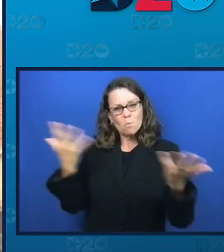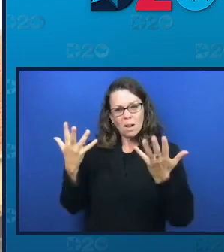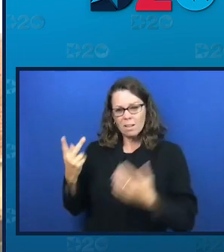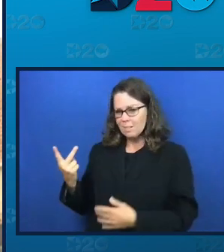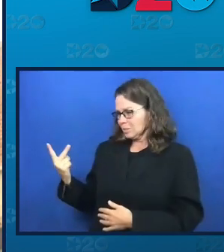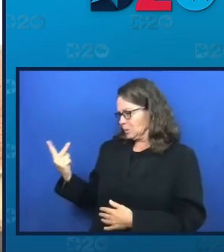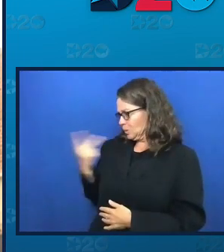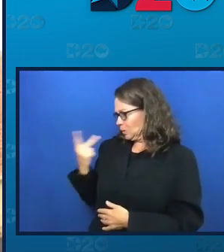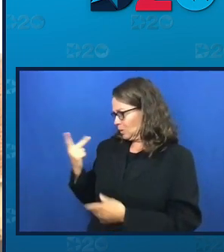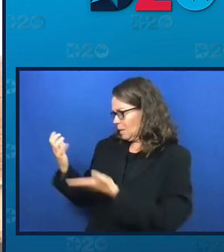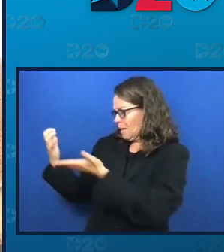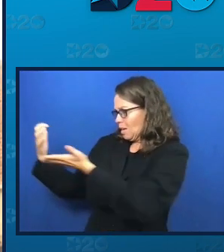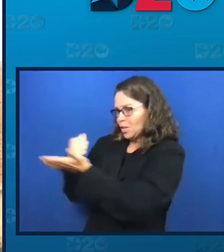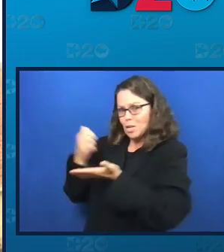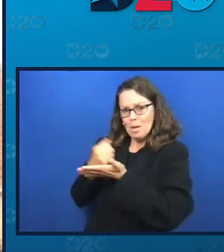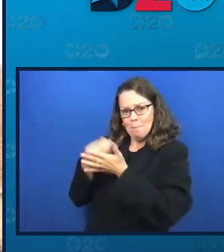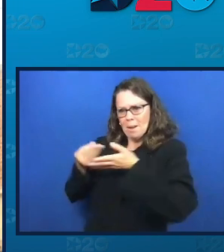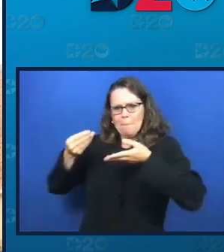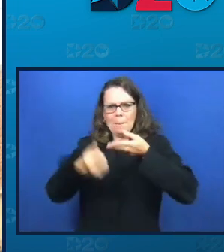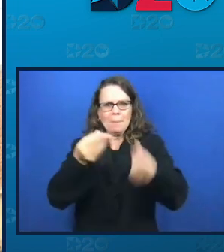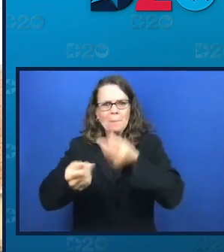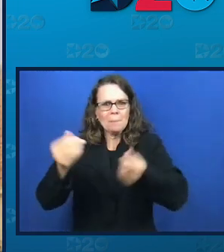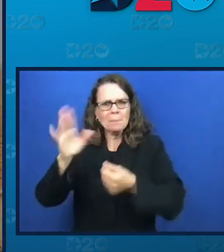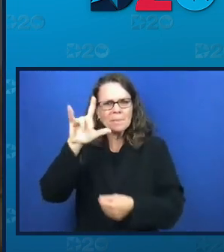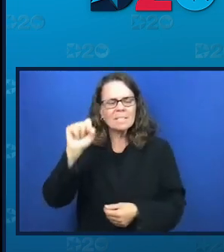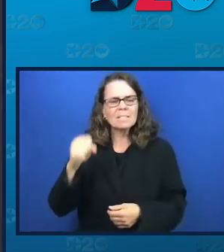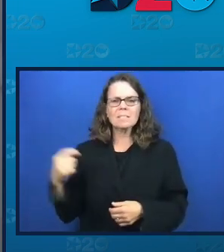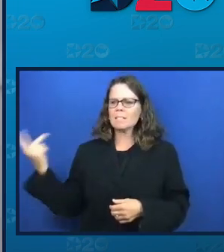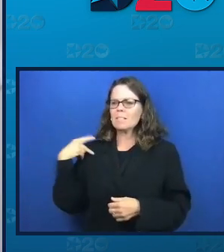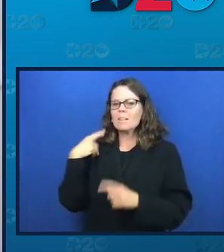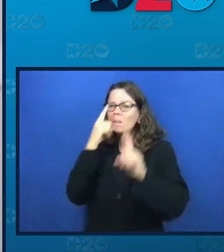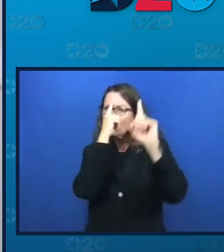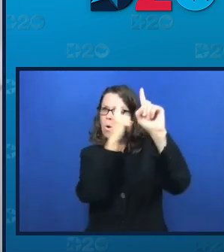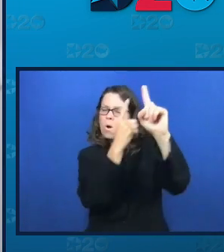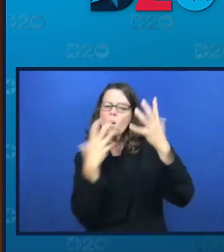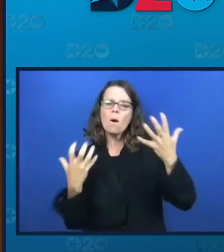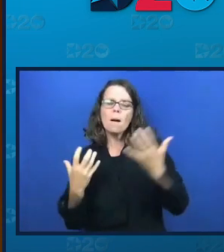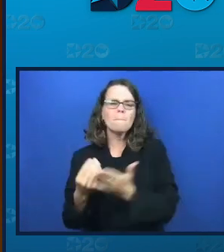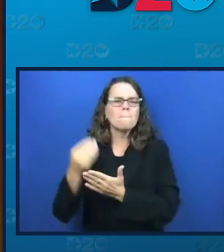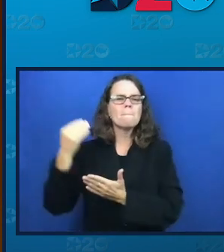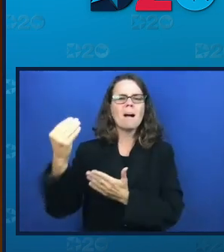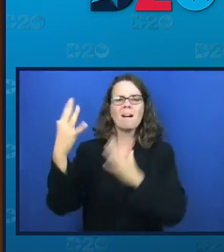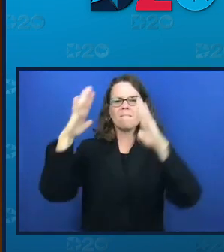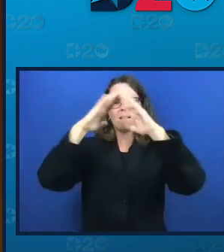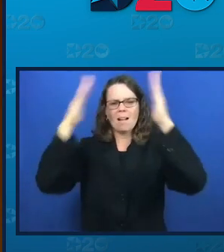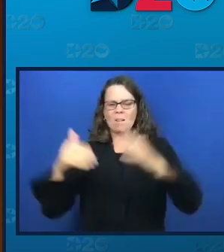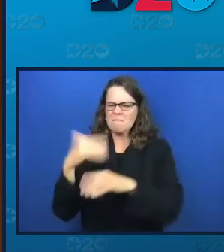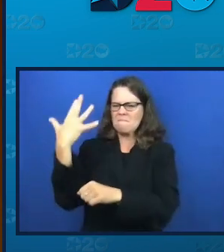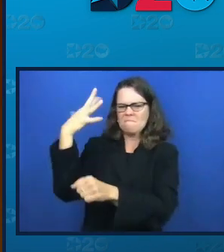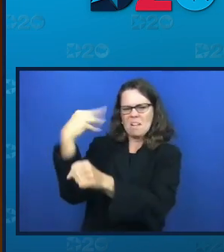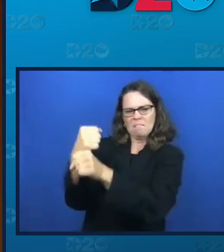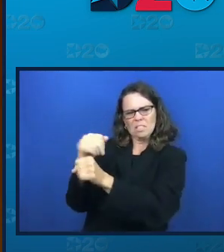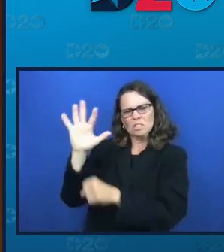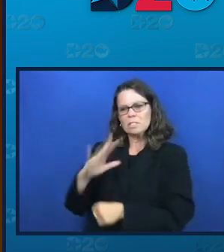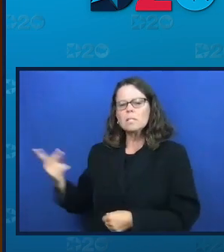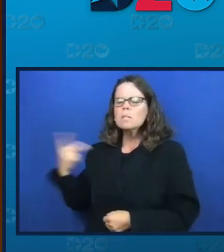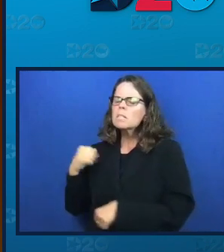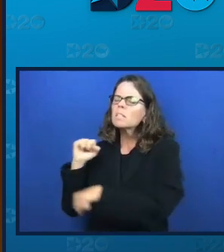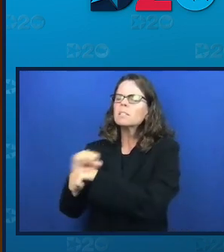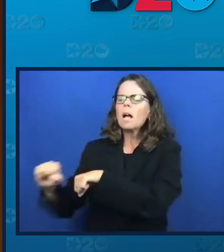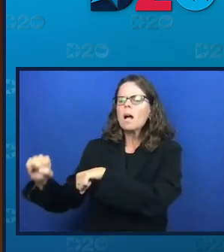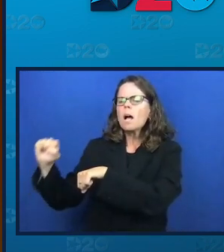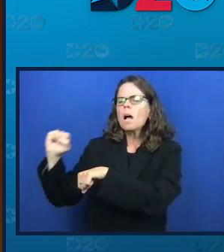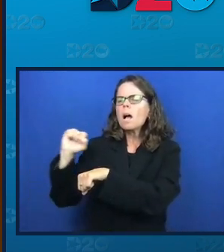goal of buying a house in the next 5 years. So hopefully we'll save. Look, everybody, you talked about the middle